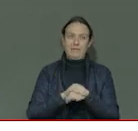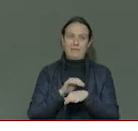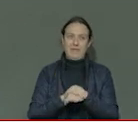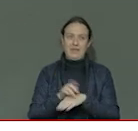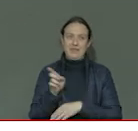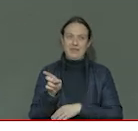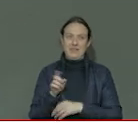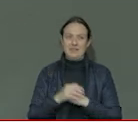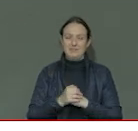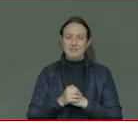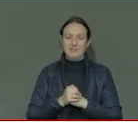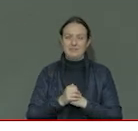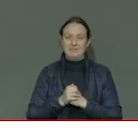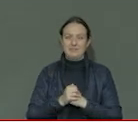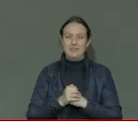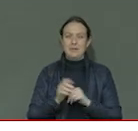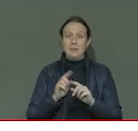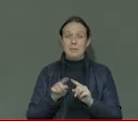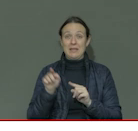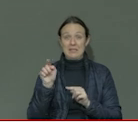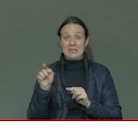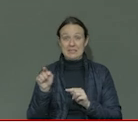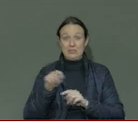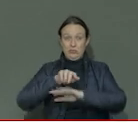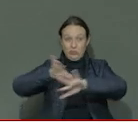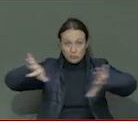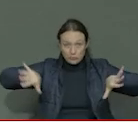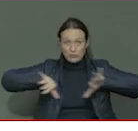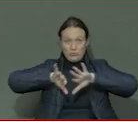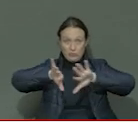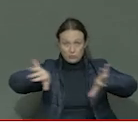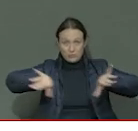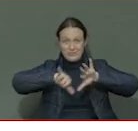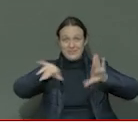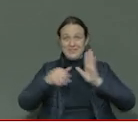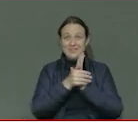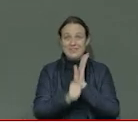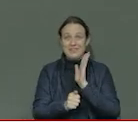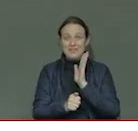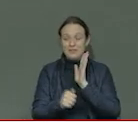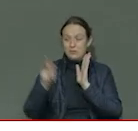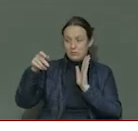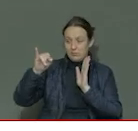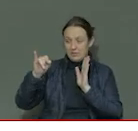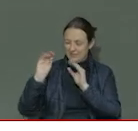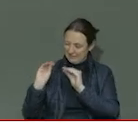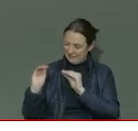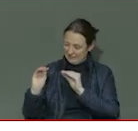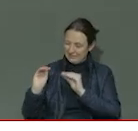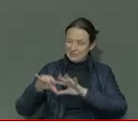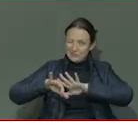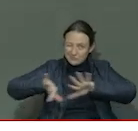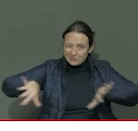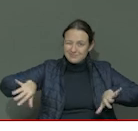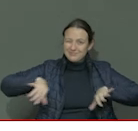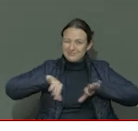him is that he is an excellent swimmer. And he teaches Pi how to swim.